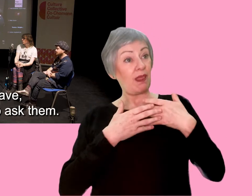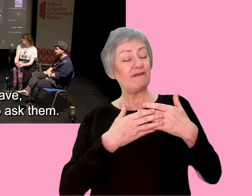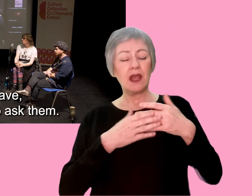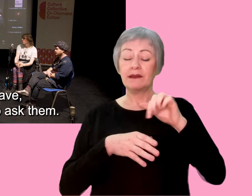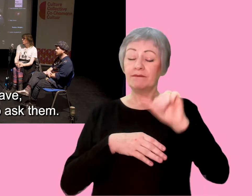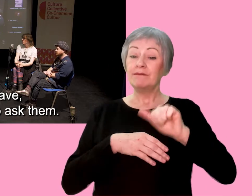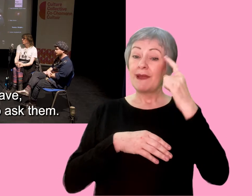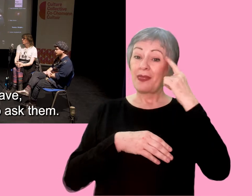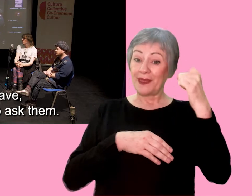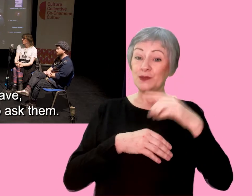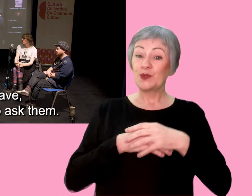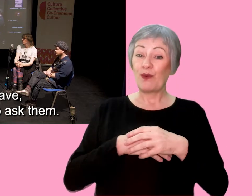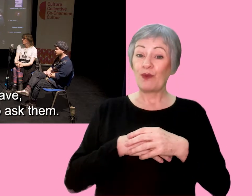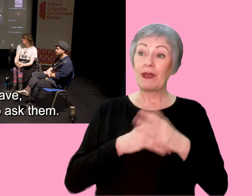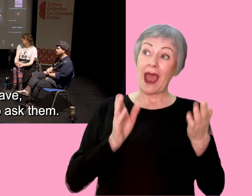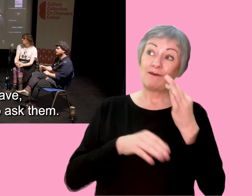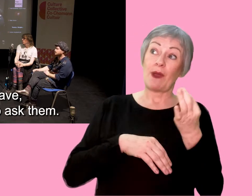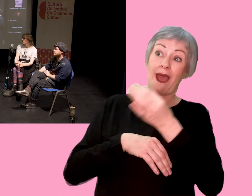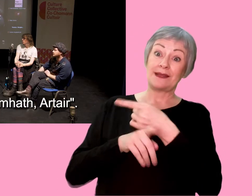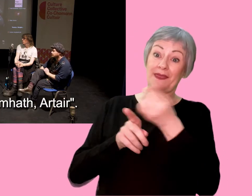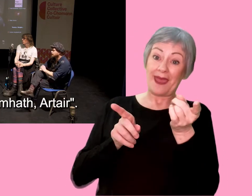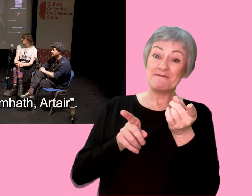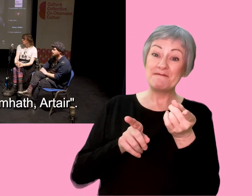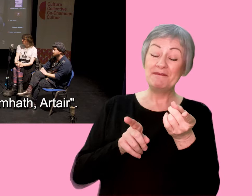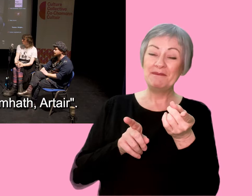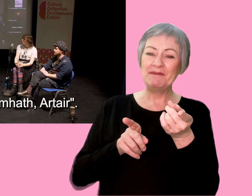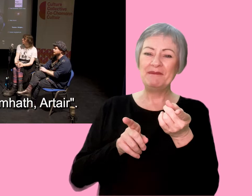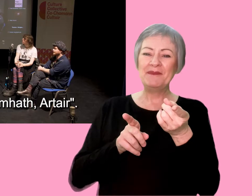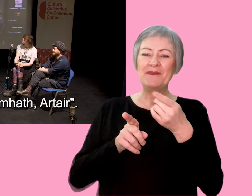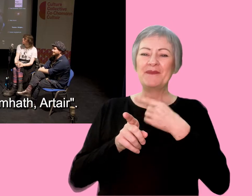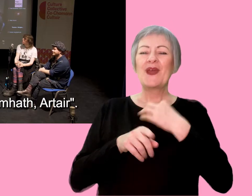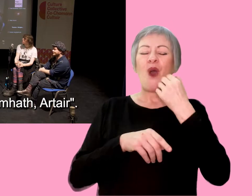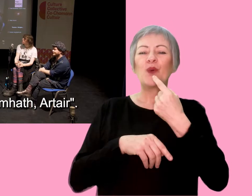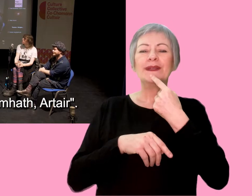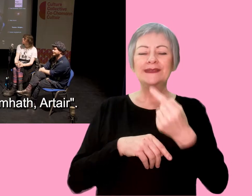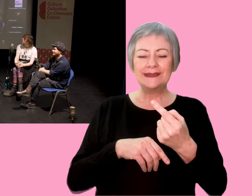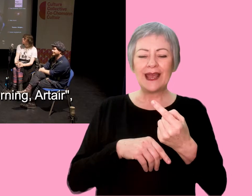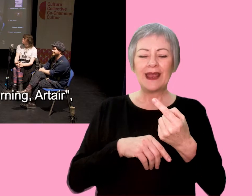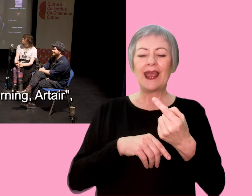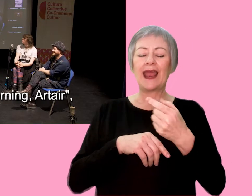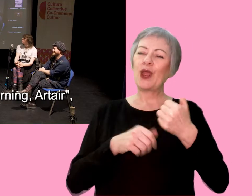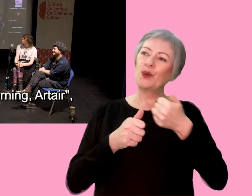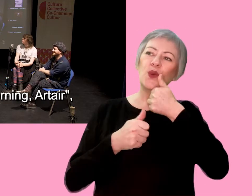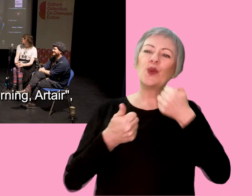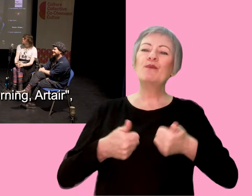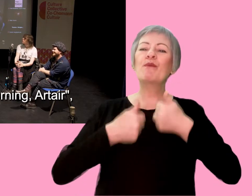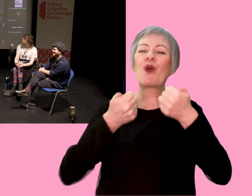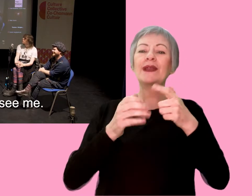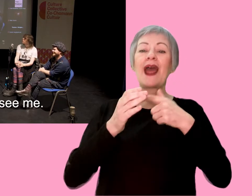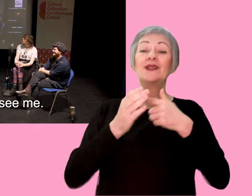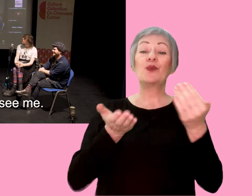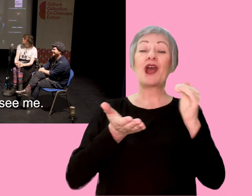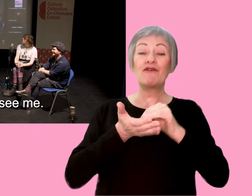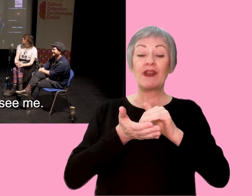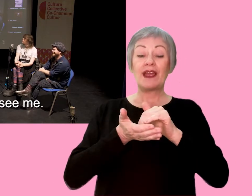it. I think so. I always say you have to ask them, but I think they always say Mating va Artair. They always say good morning Artair when I arrive. So I